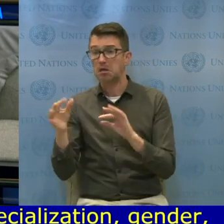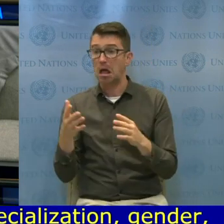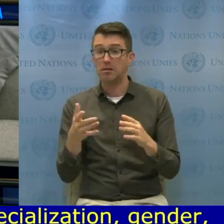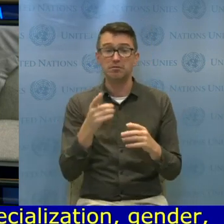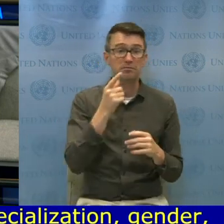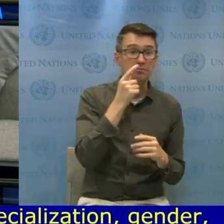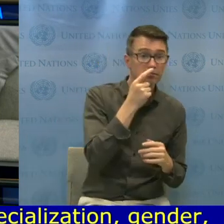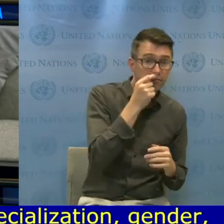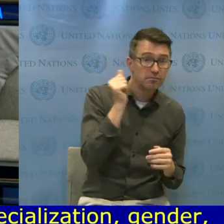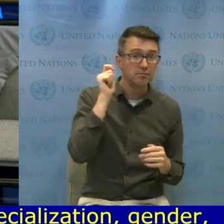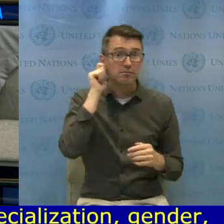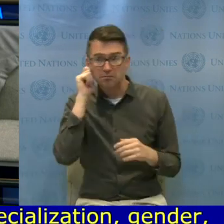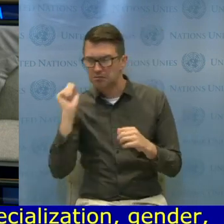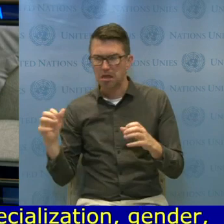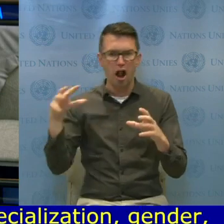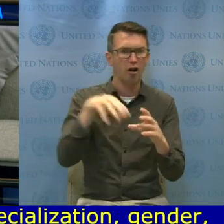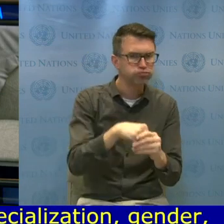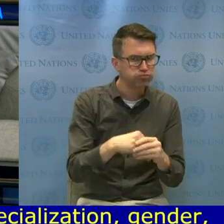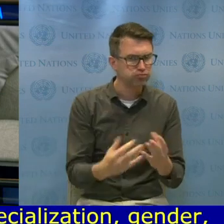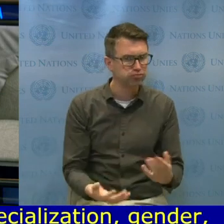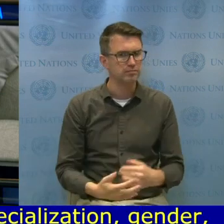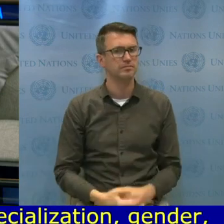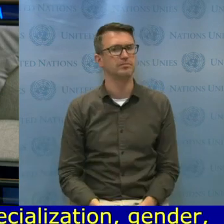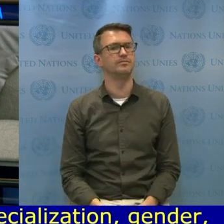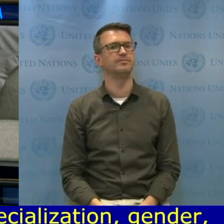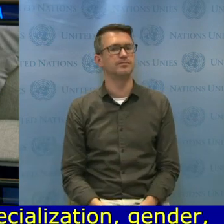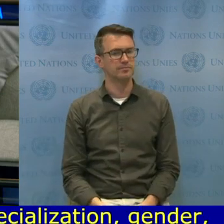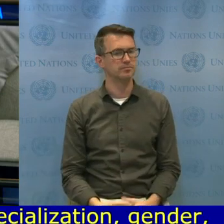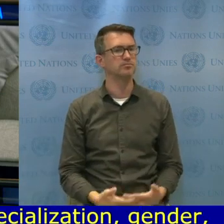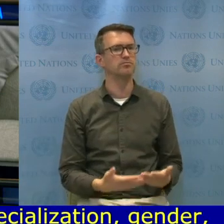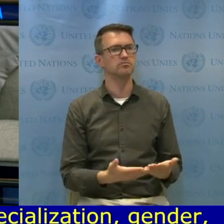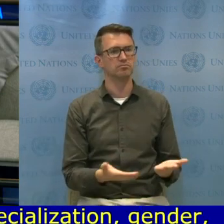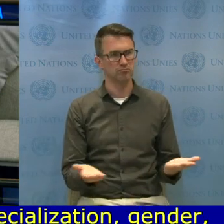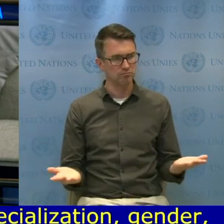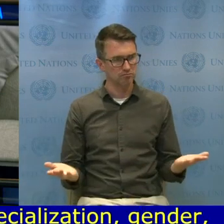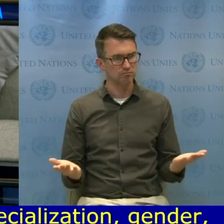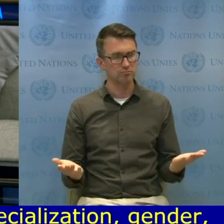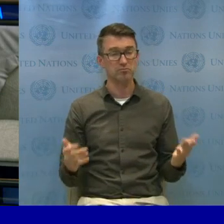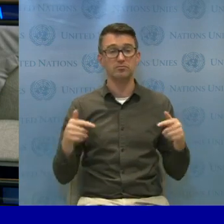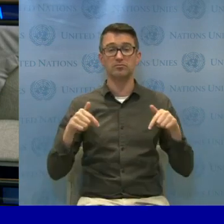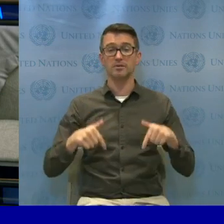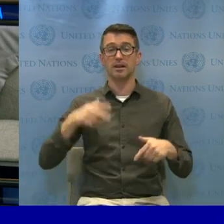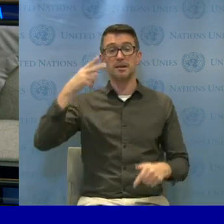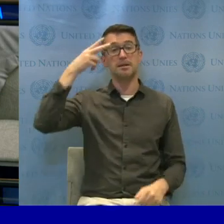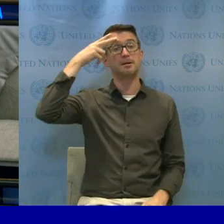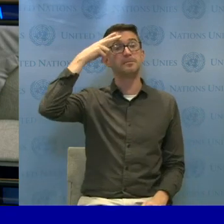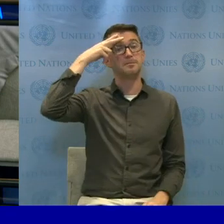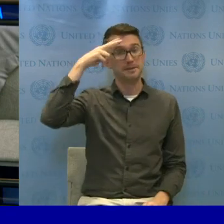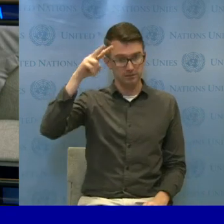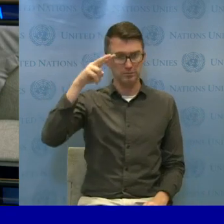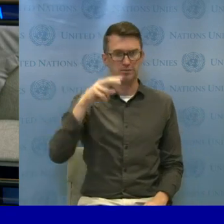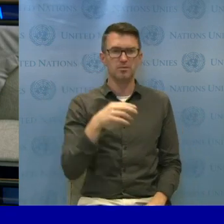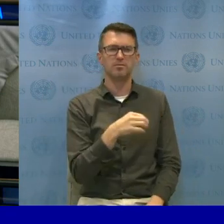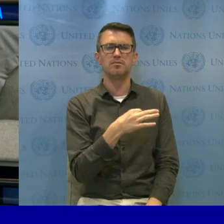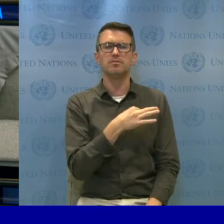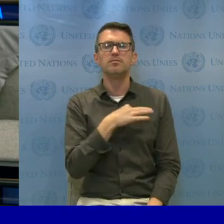We have a health service which emphasizes the characteristics to facilitate access, transit, use